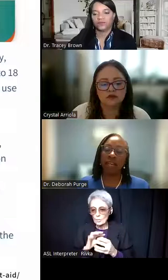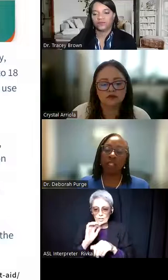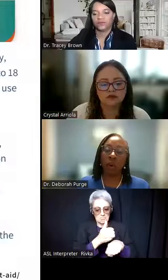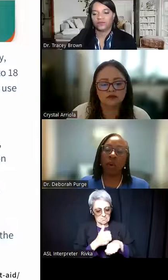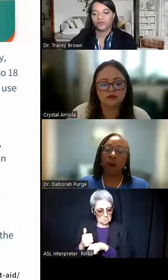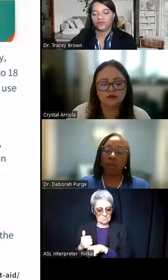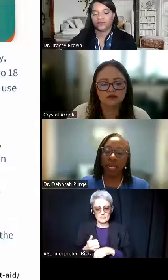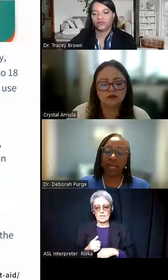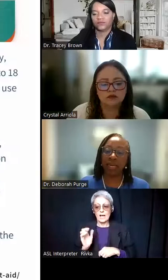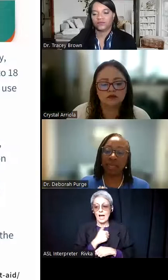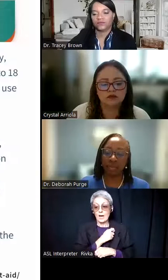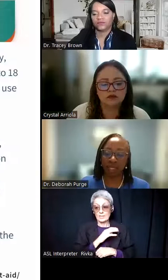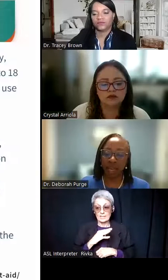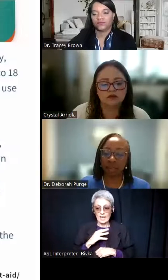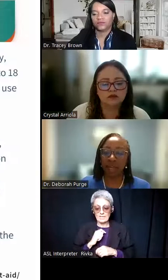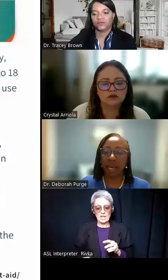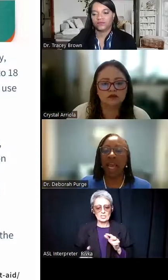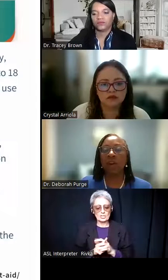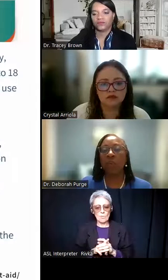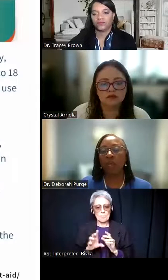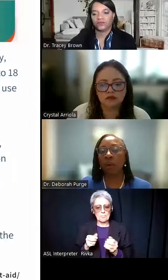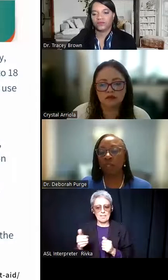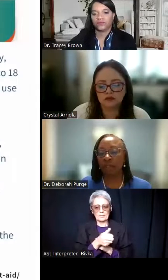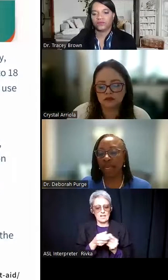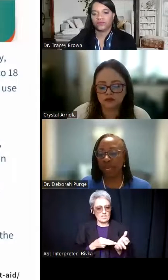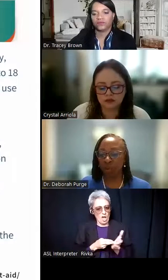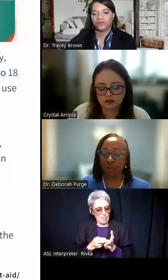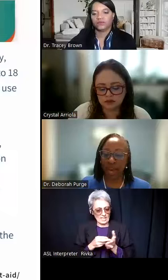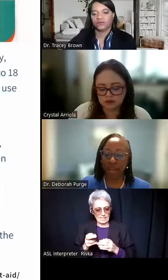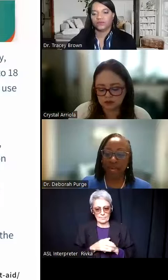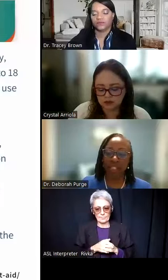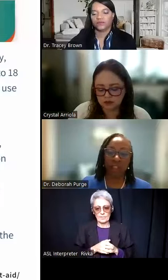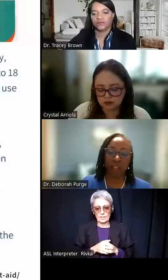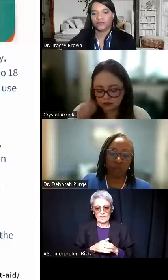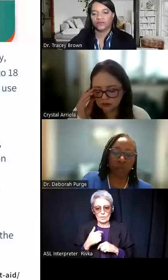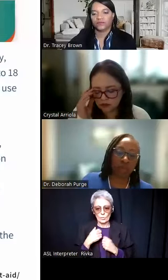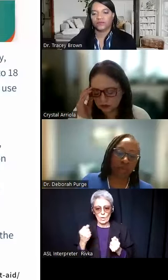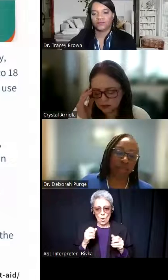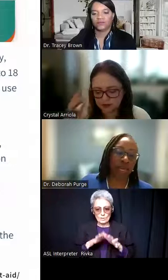staff can show up authentically themselves, and we hold space and we provide